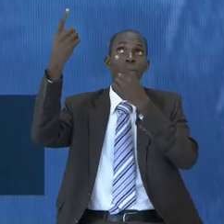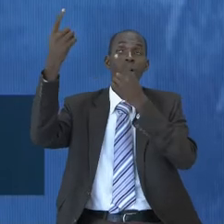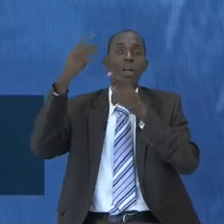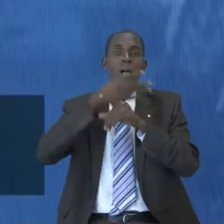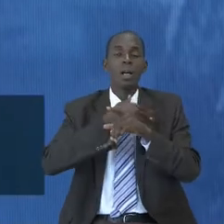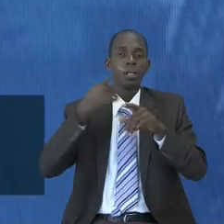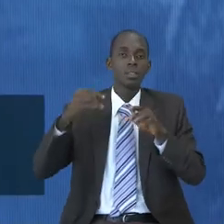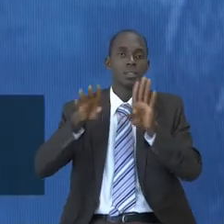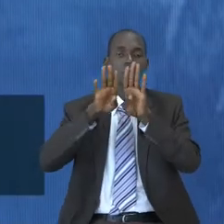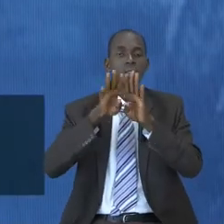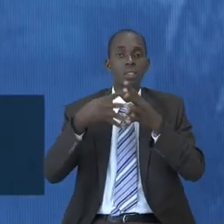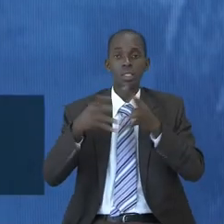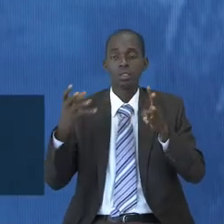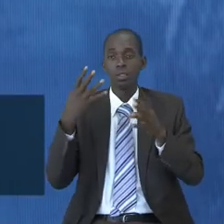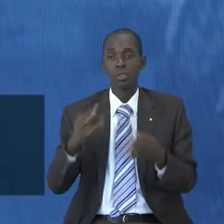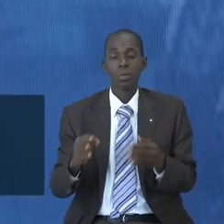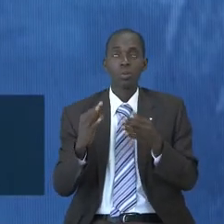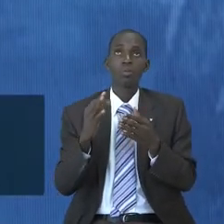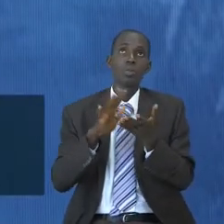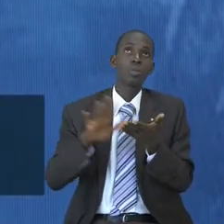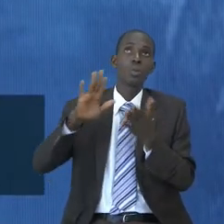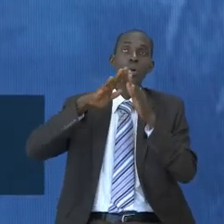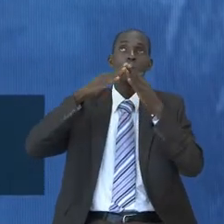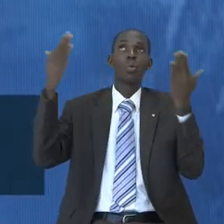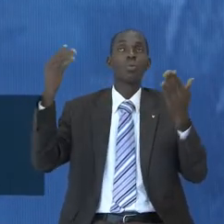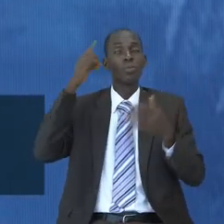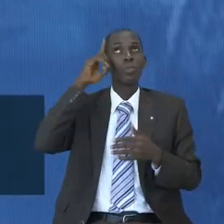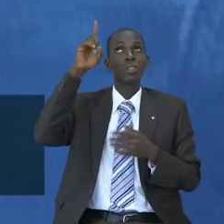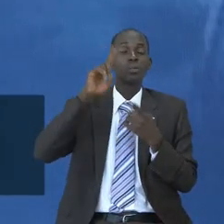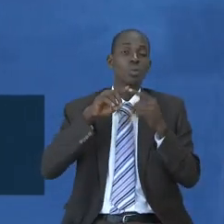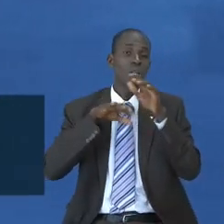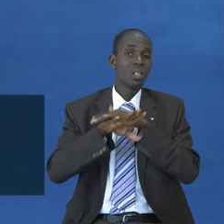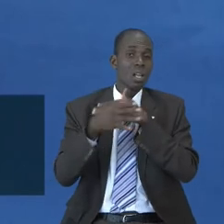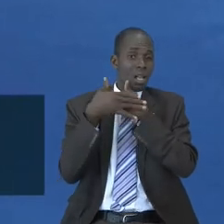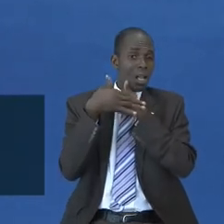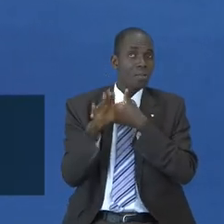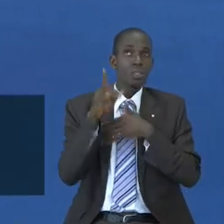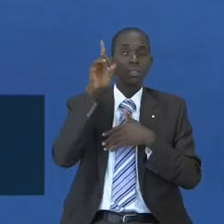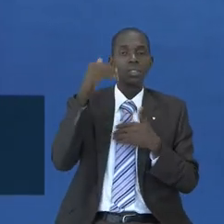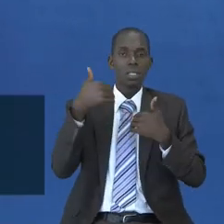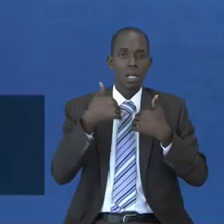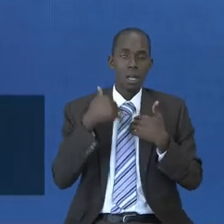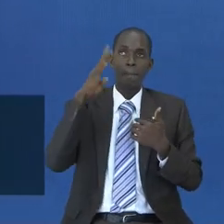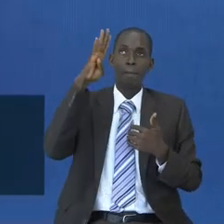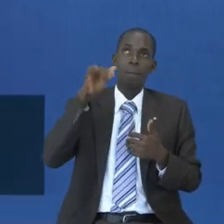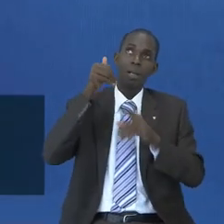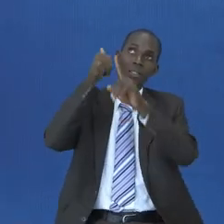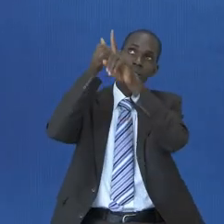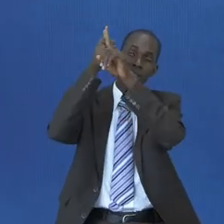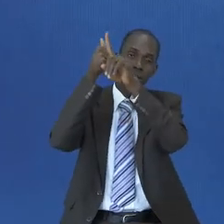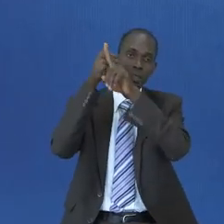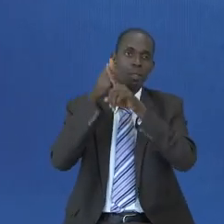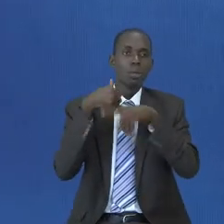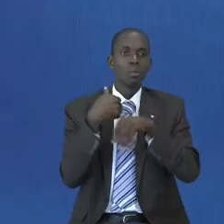glory opened unto him to enter, after he had by himself